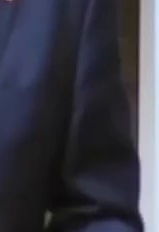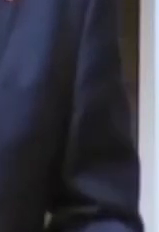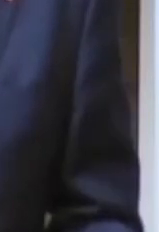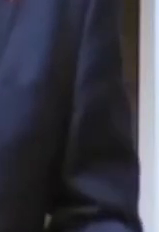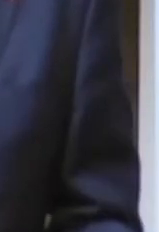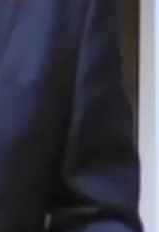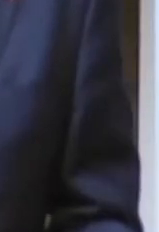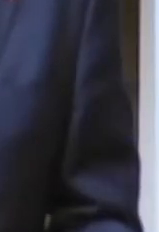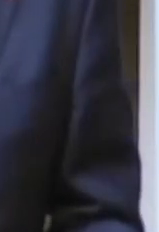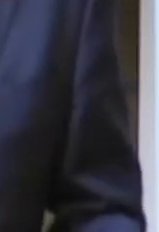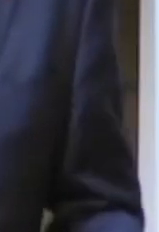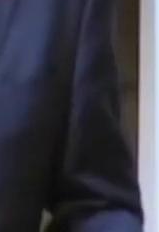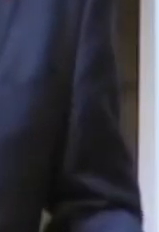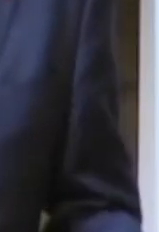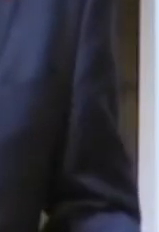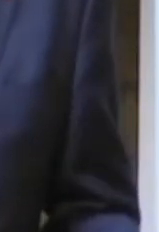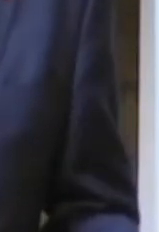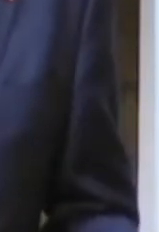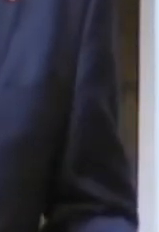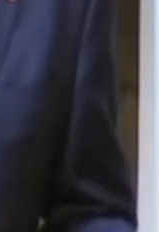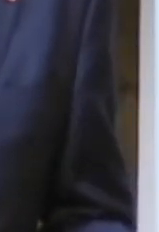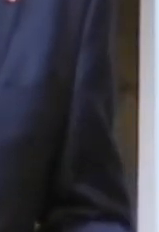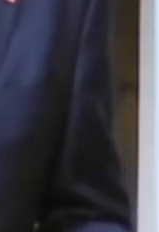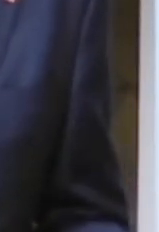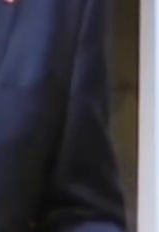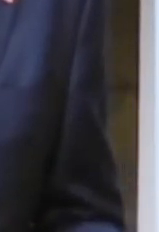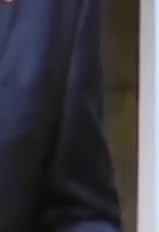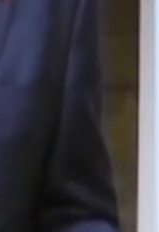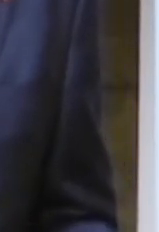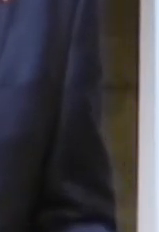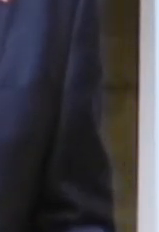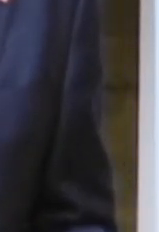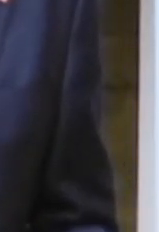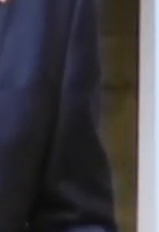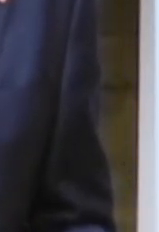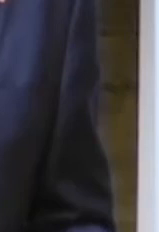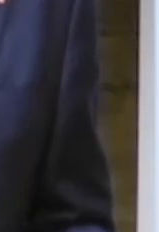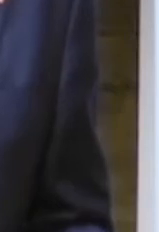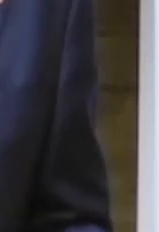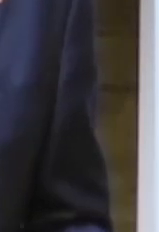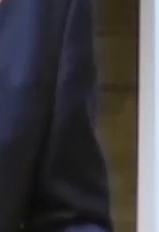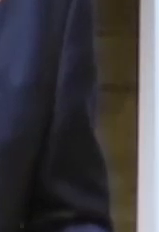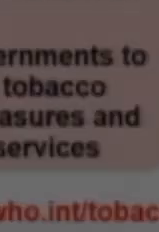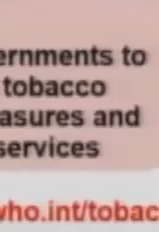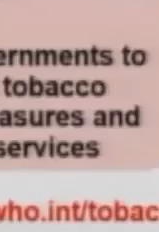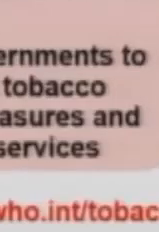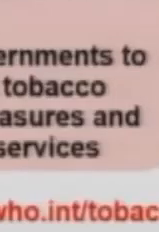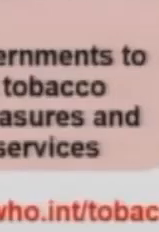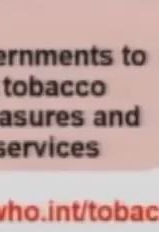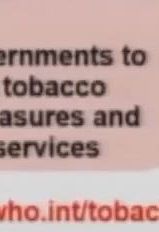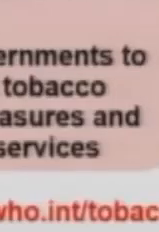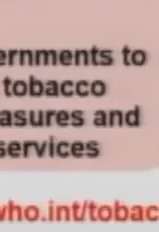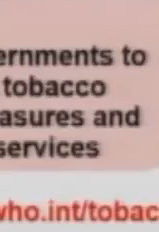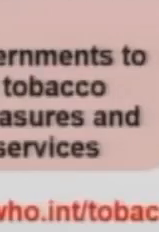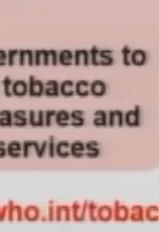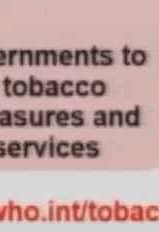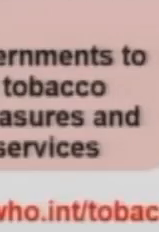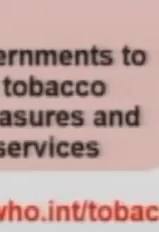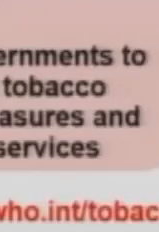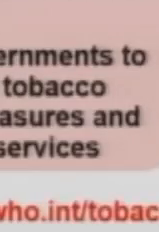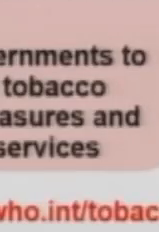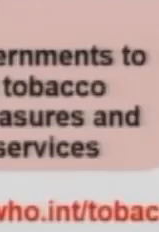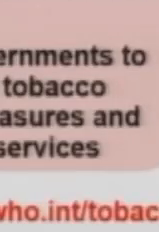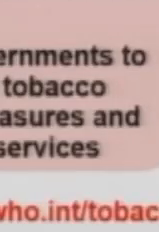really important, because you know, the increased risk of developing dementia as a result of smoking is something